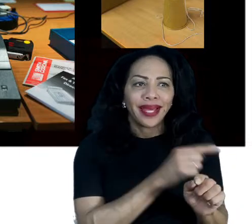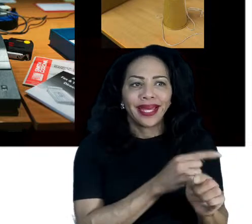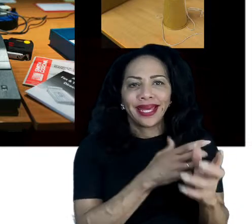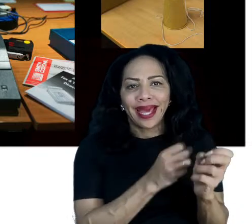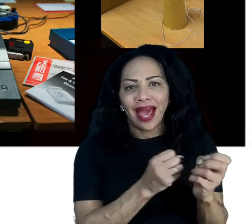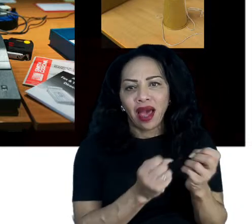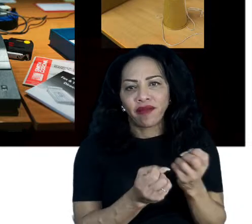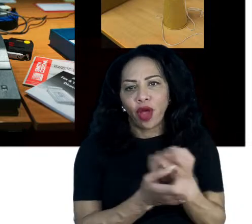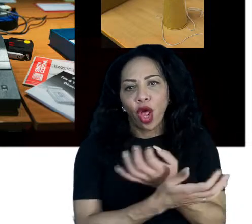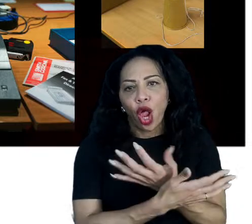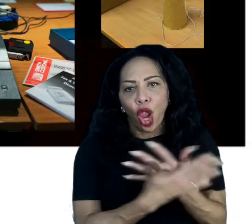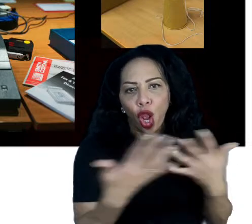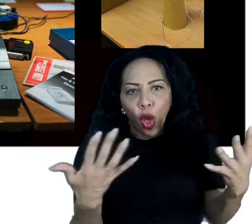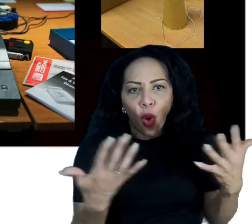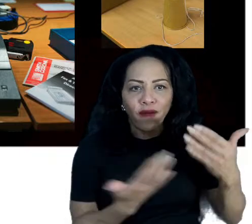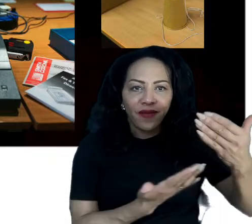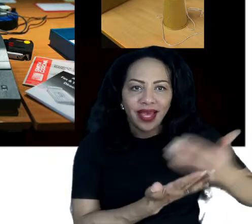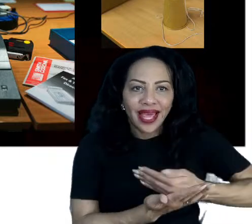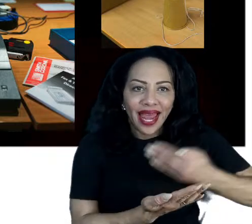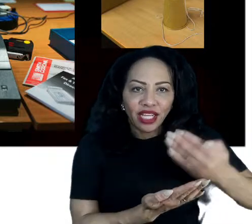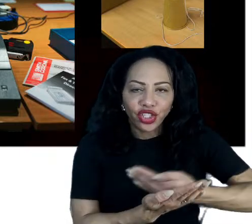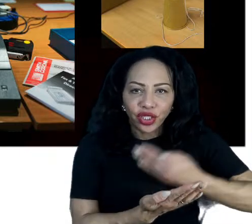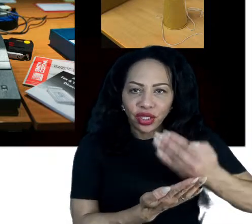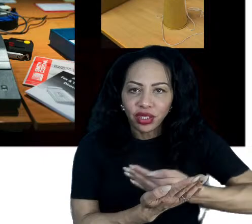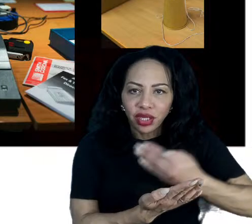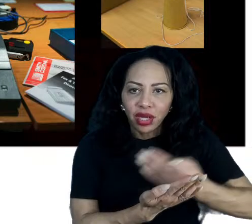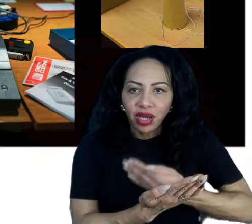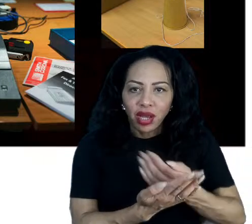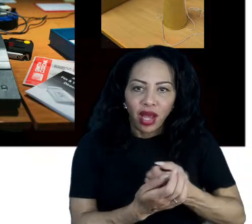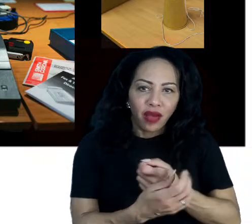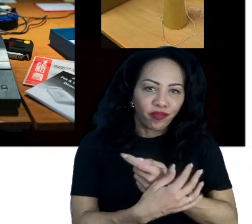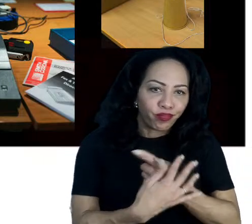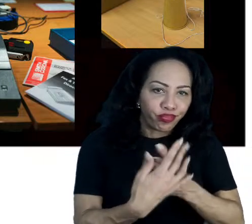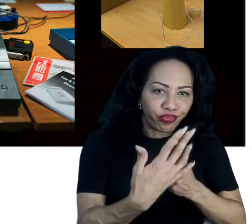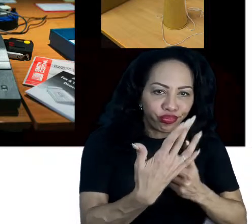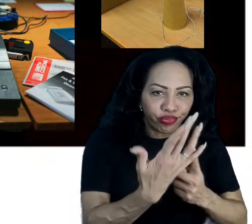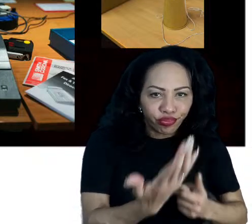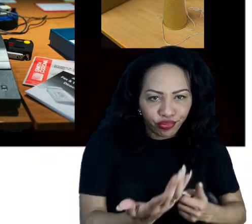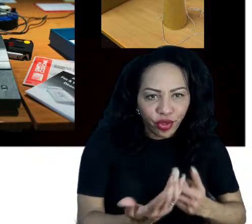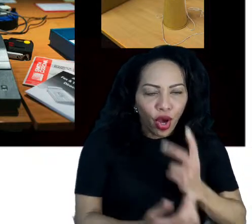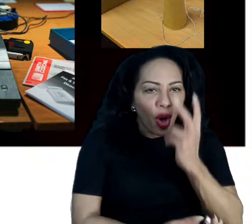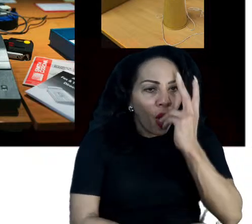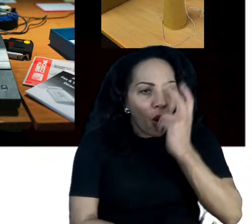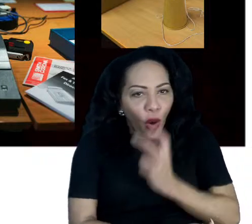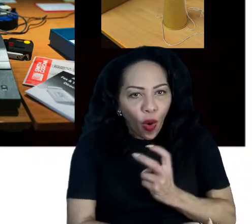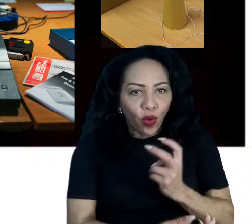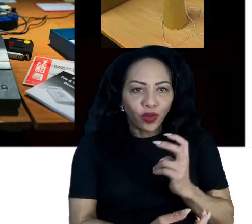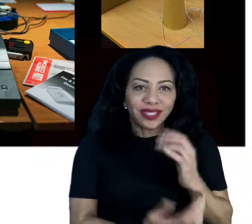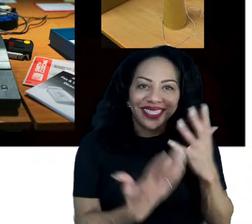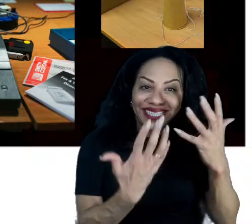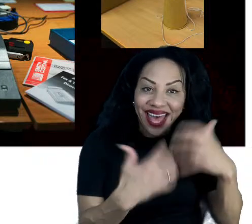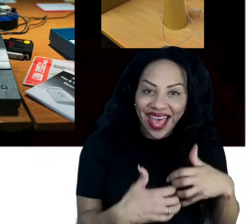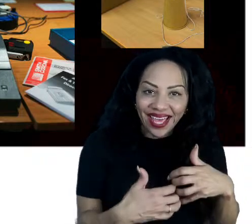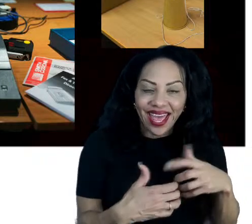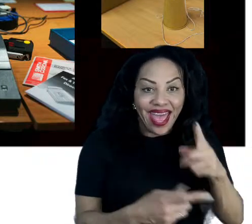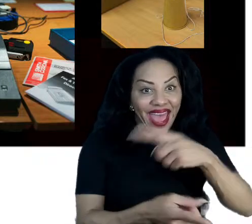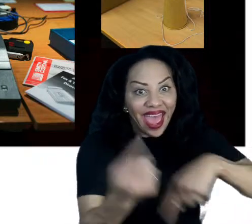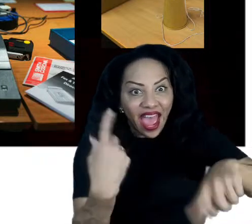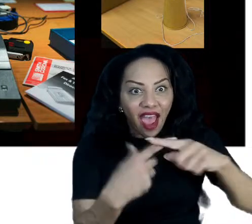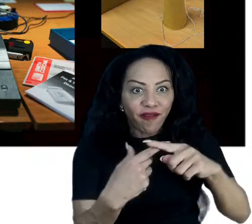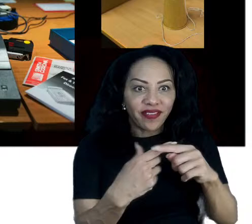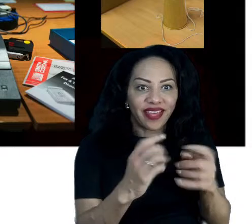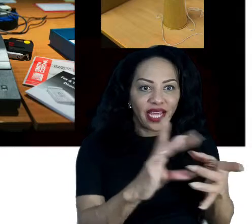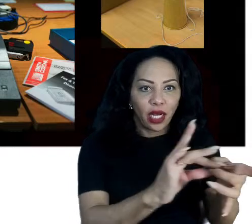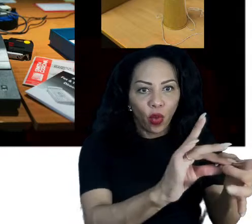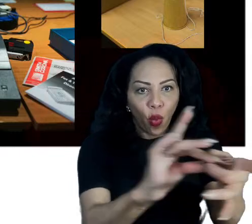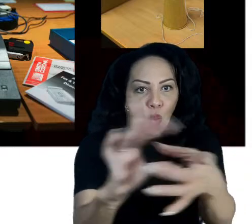some of those on the table. So everything was interconnected, everything was wired together. So it was possible to